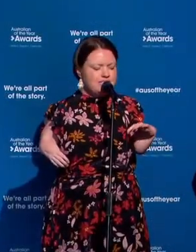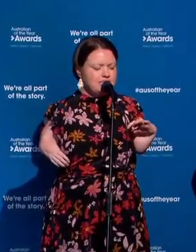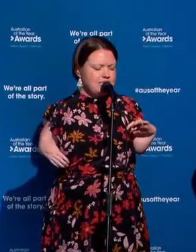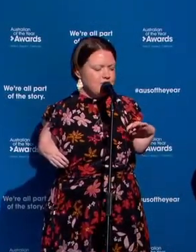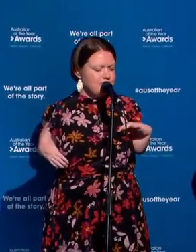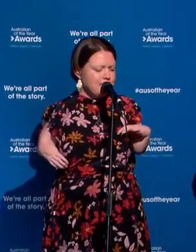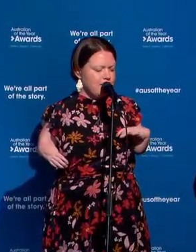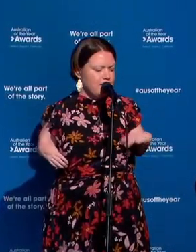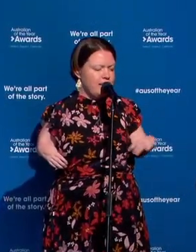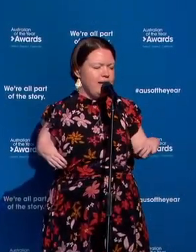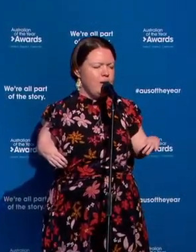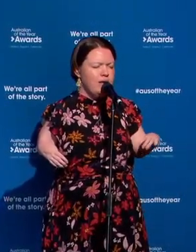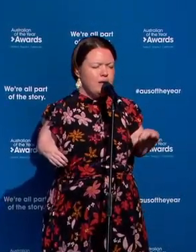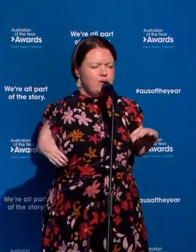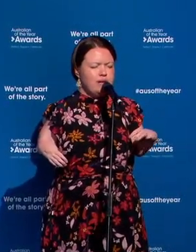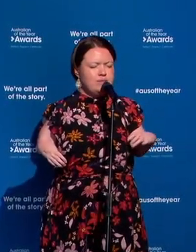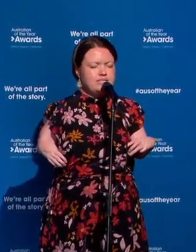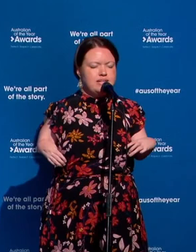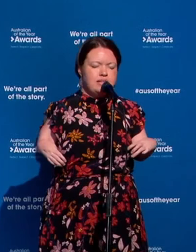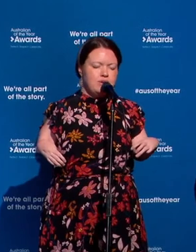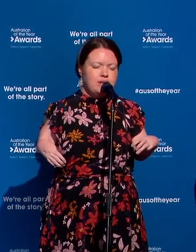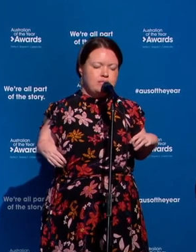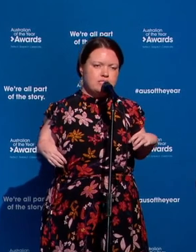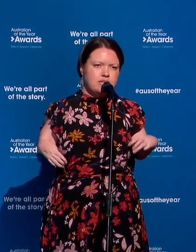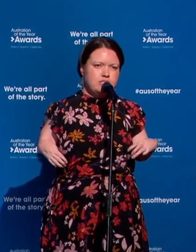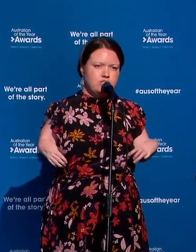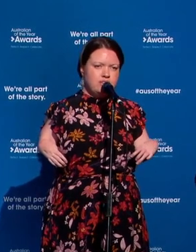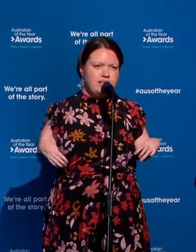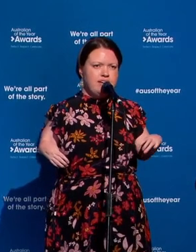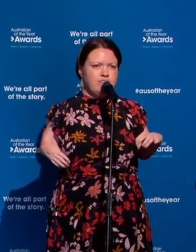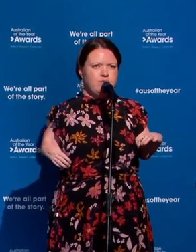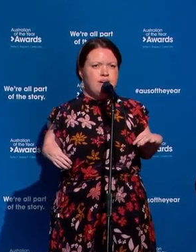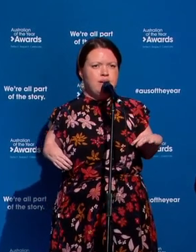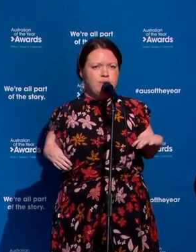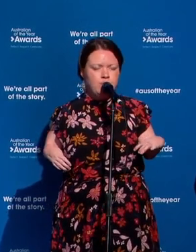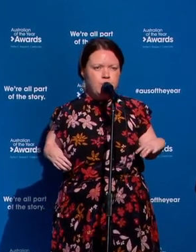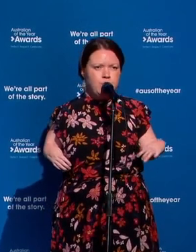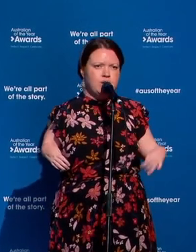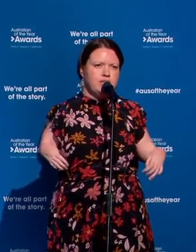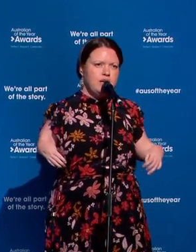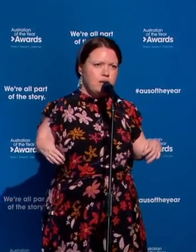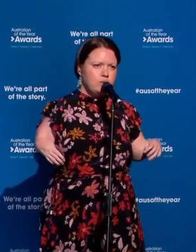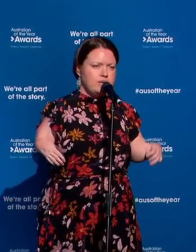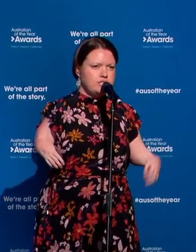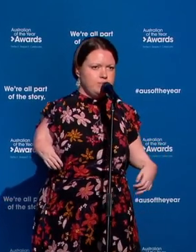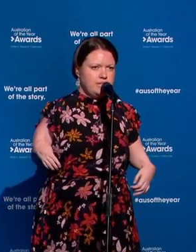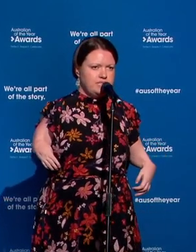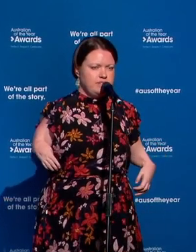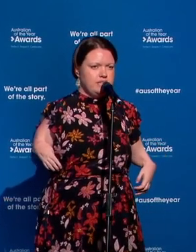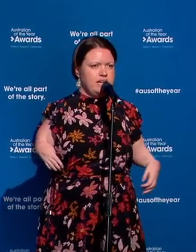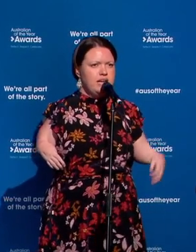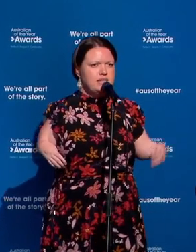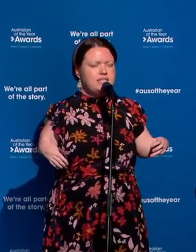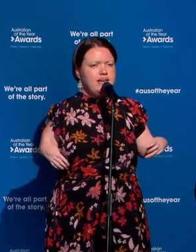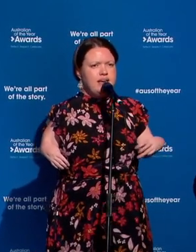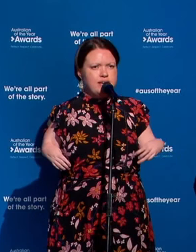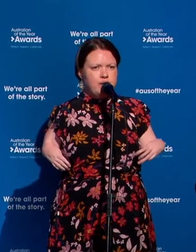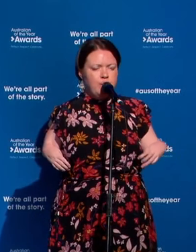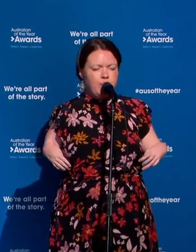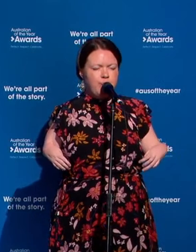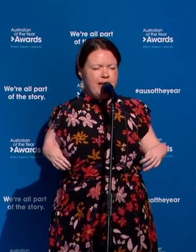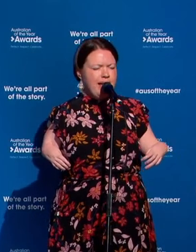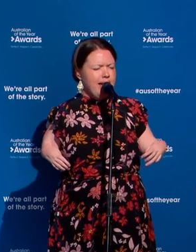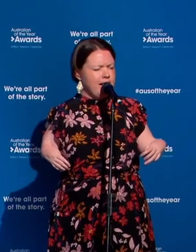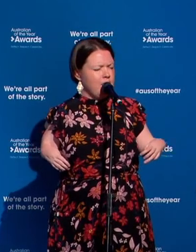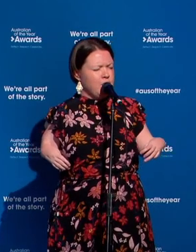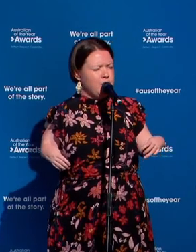much for us to slow down now. Round this city, round this country, even round the world. Rest peacefully, take